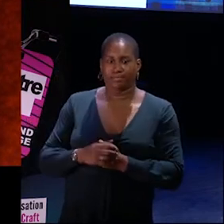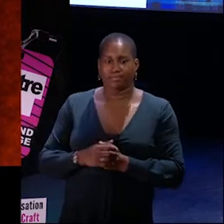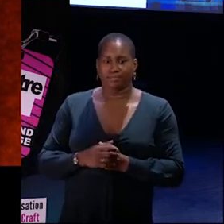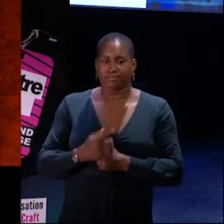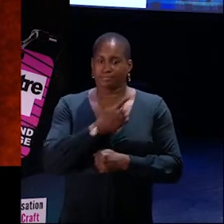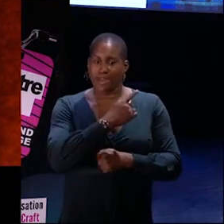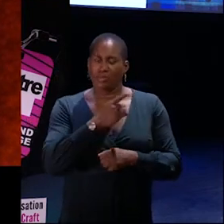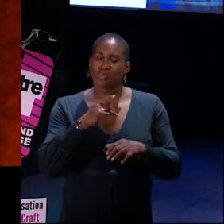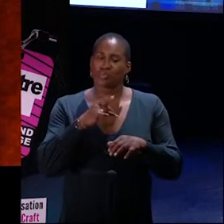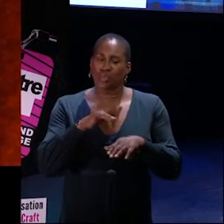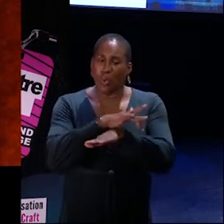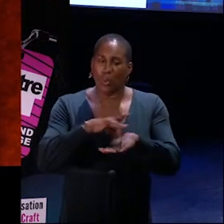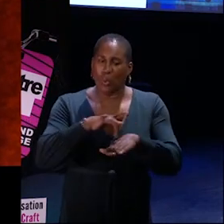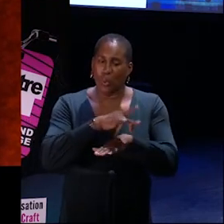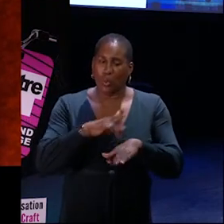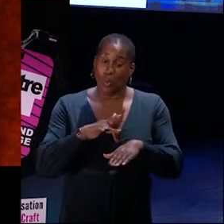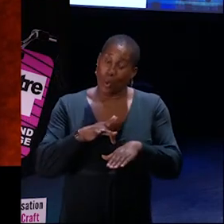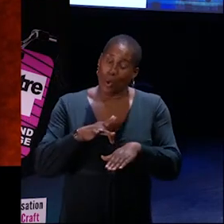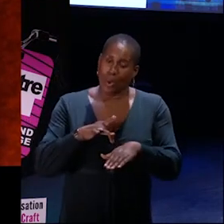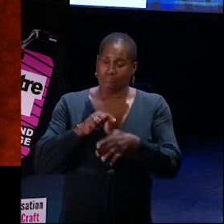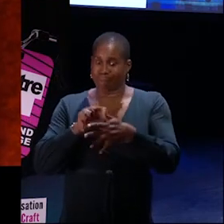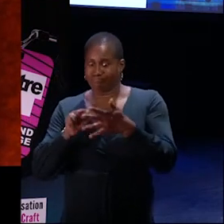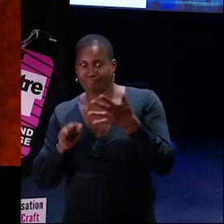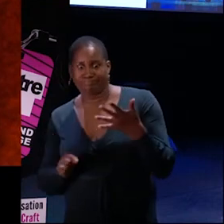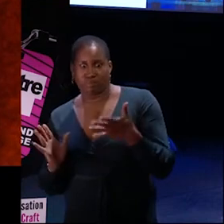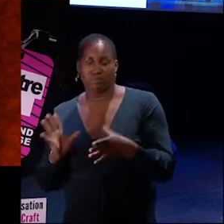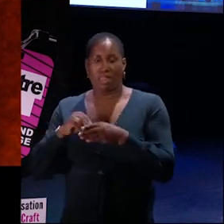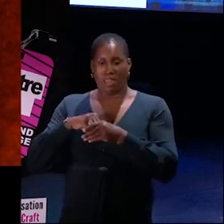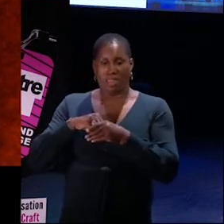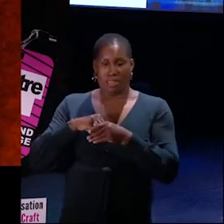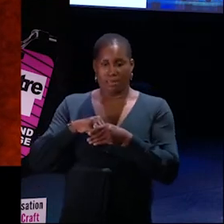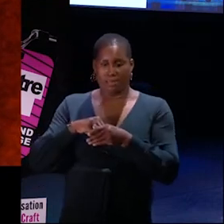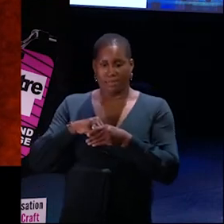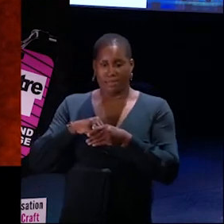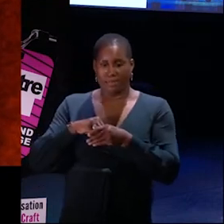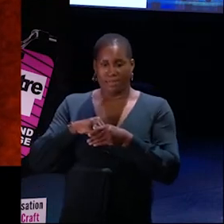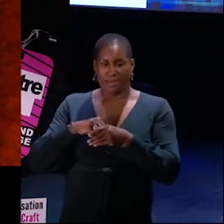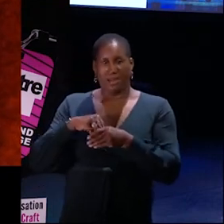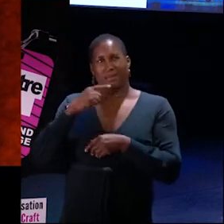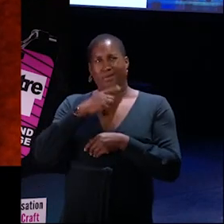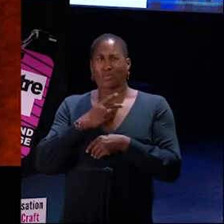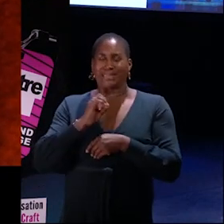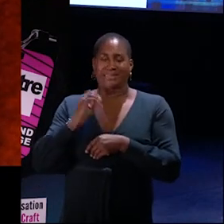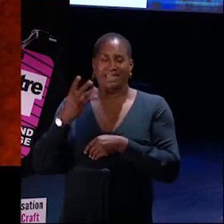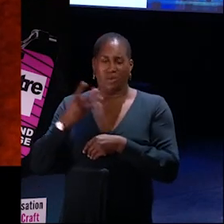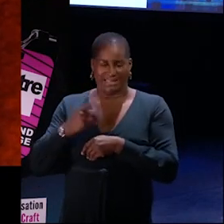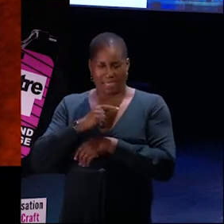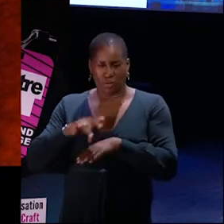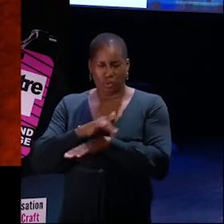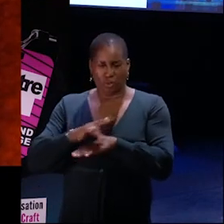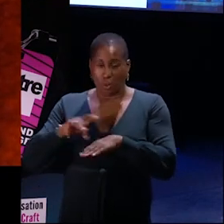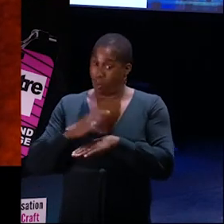this was a show that sort of tried to include all of those things together that we did. This was the biggest show we've done in 2019, this